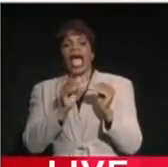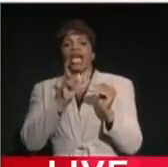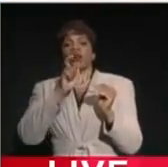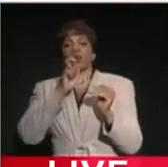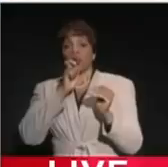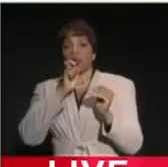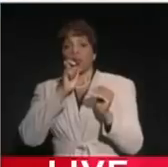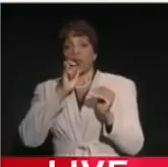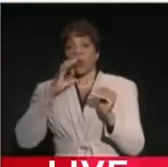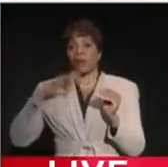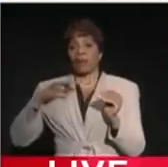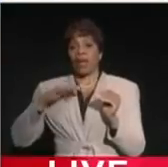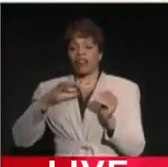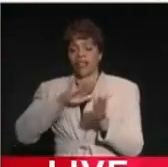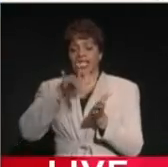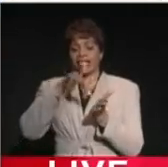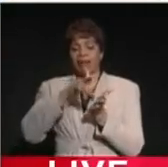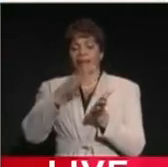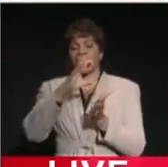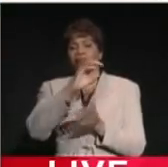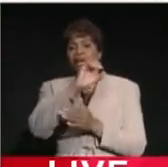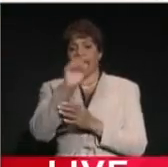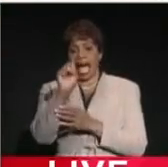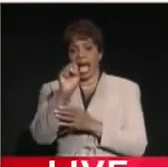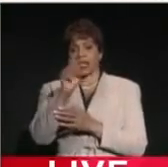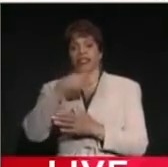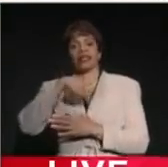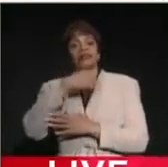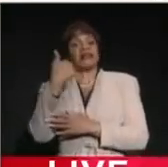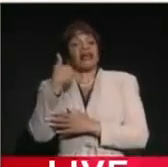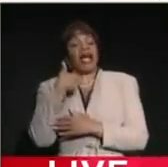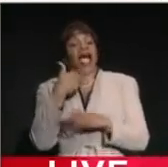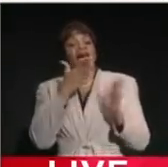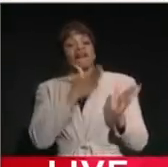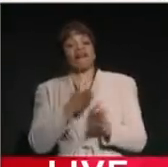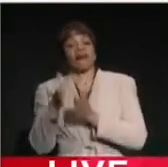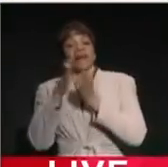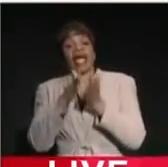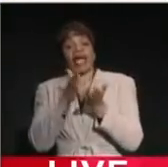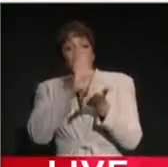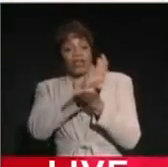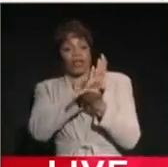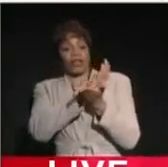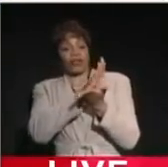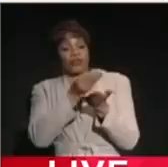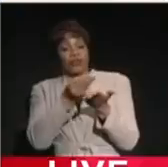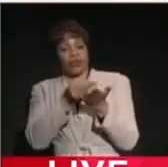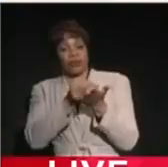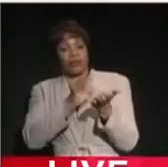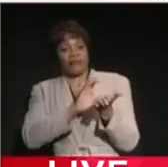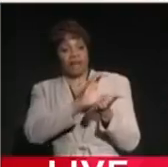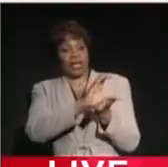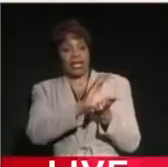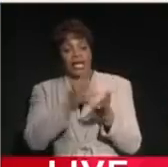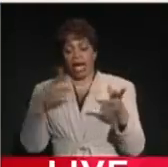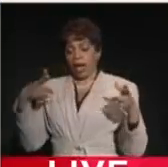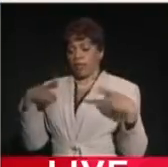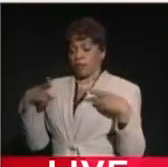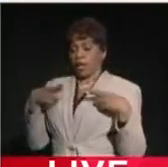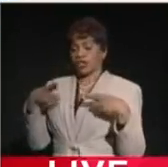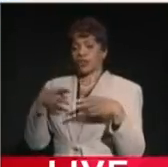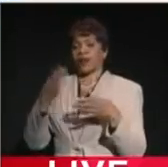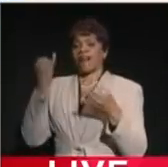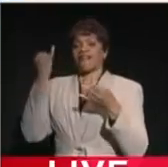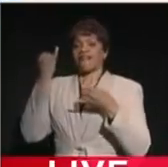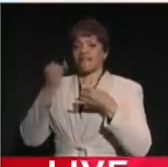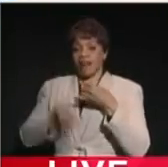class. And we have a very cogent plan where the schools will be funded, the pensions will be finally fully